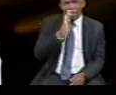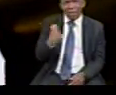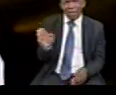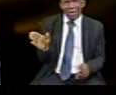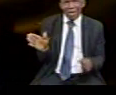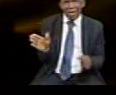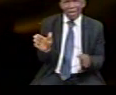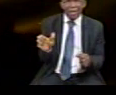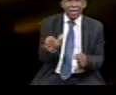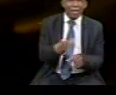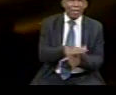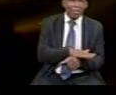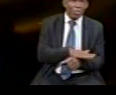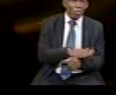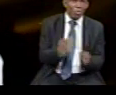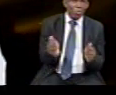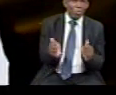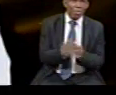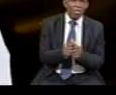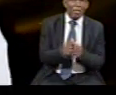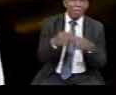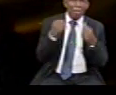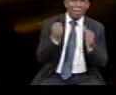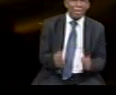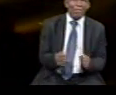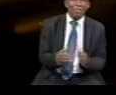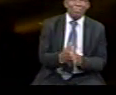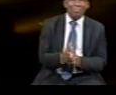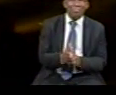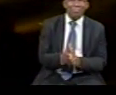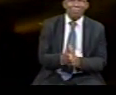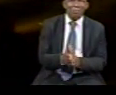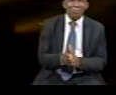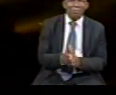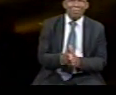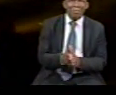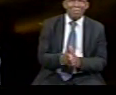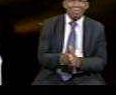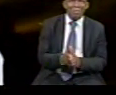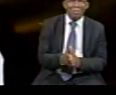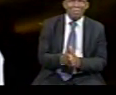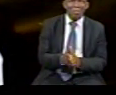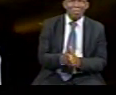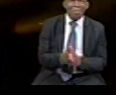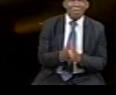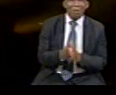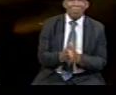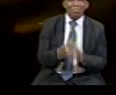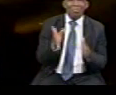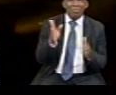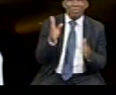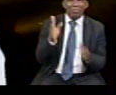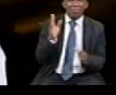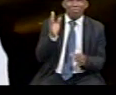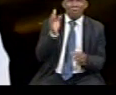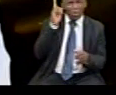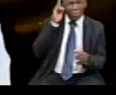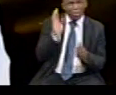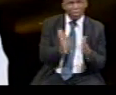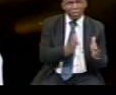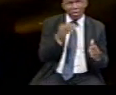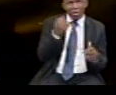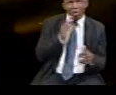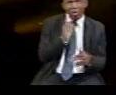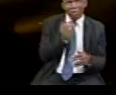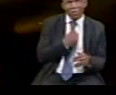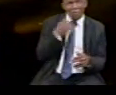One, you'll be ready. Number two, you'll be preparing orders for my imminent return. And then this